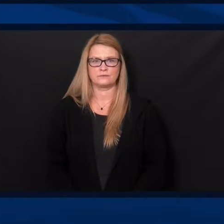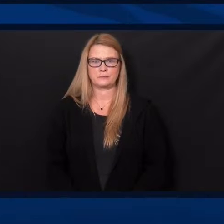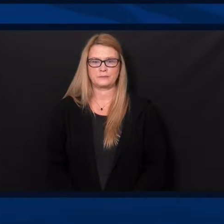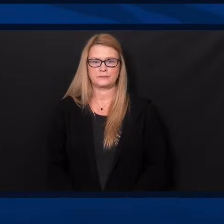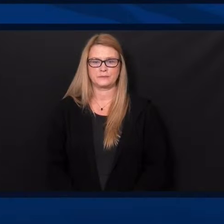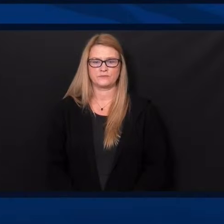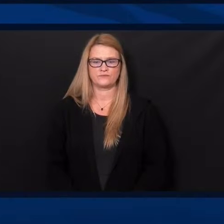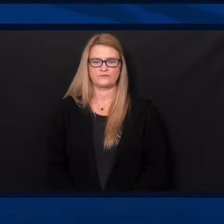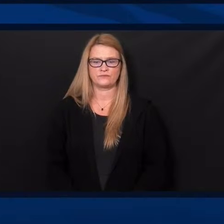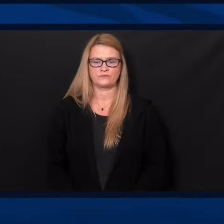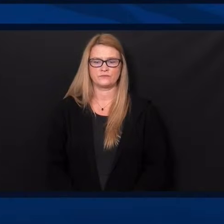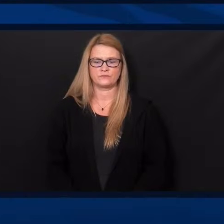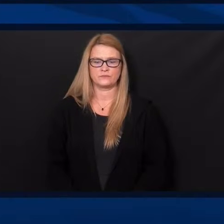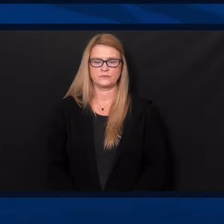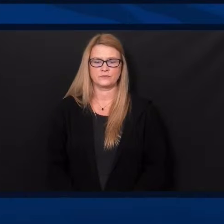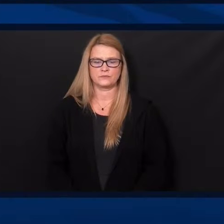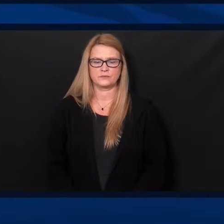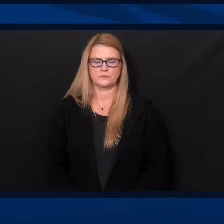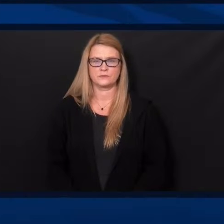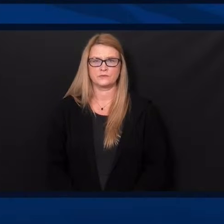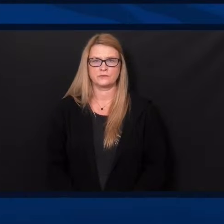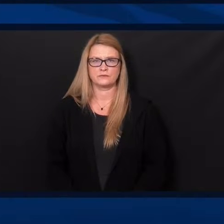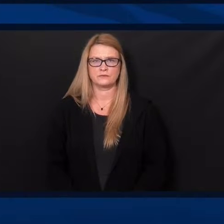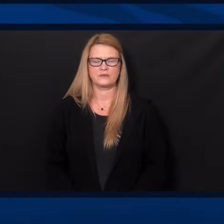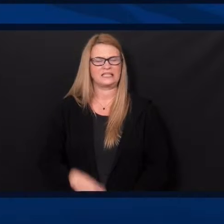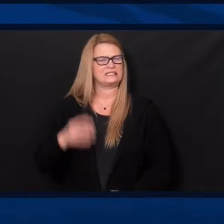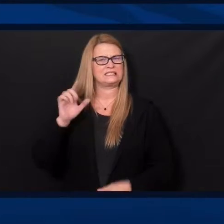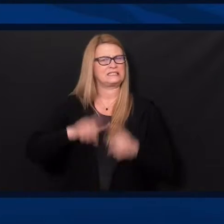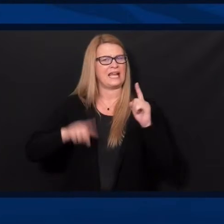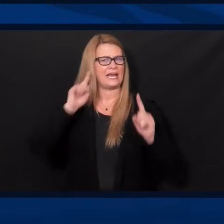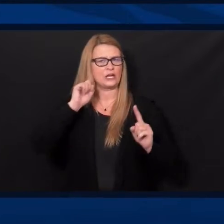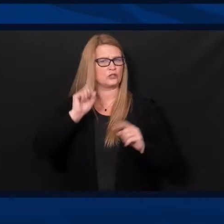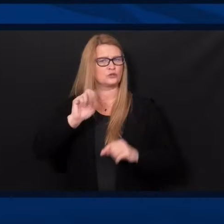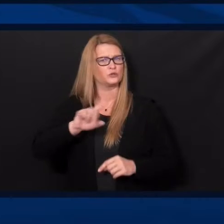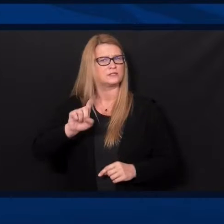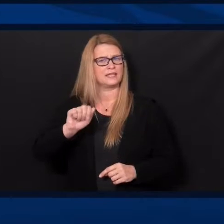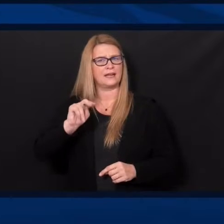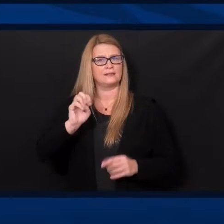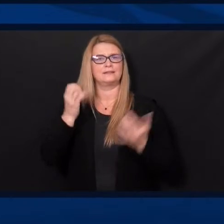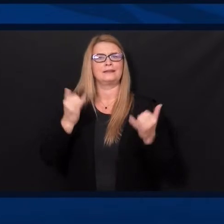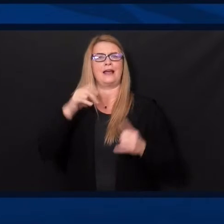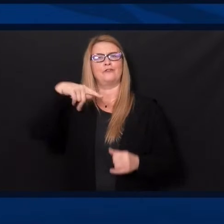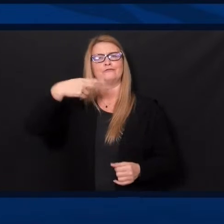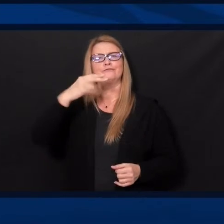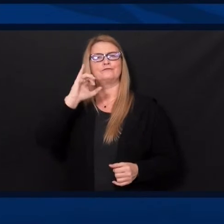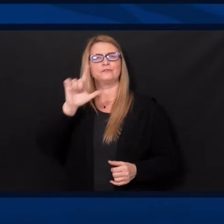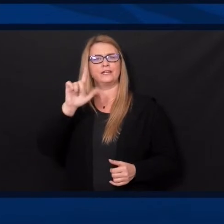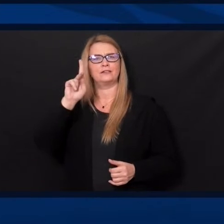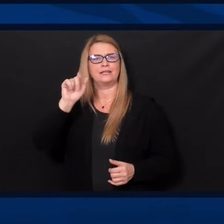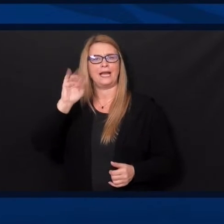I think we may be having trouble with the connection on Suzanne. So next we'll go to Phil Kabler with the Charleston Gazette-Mail.